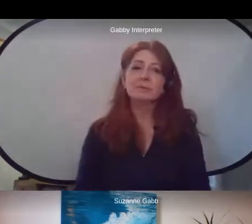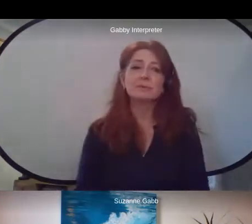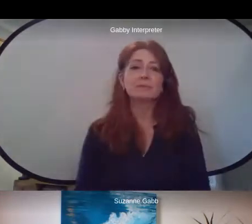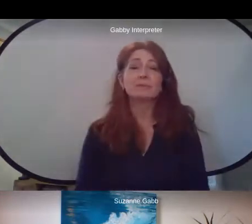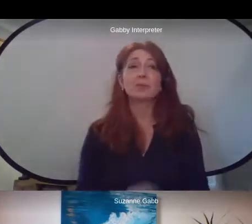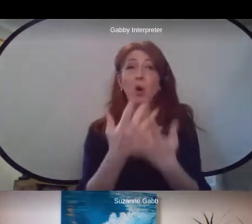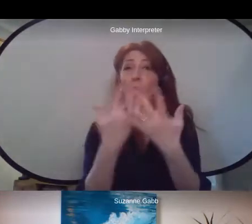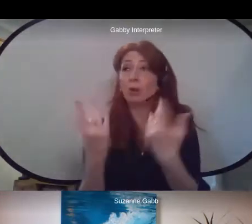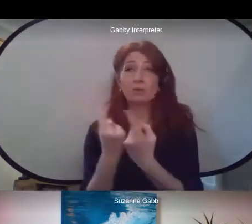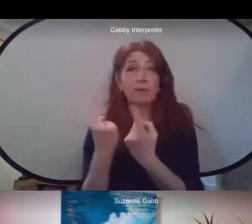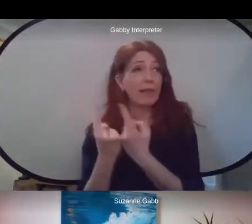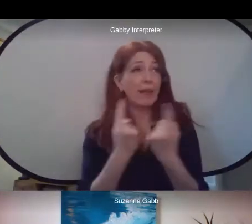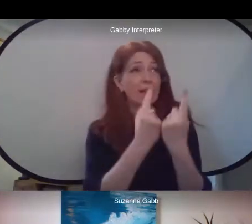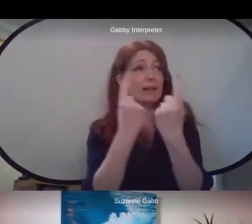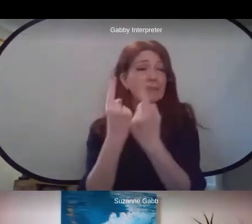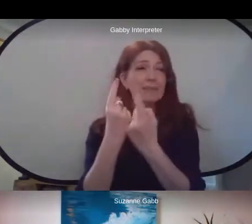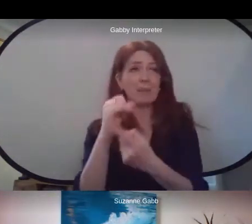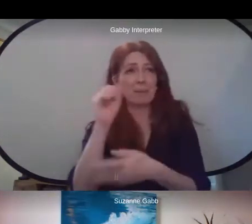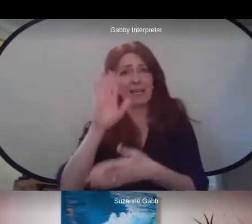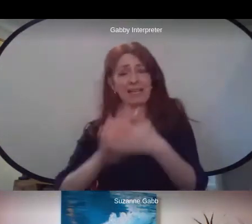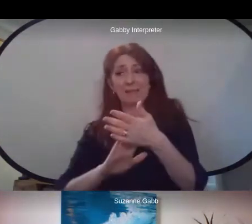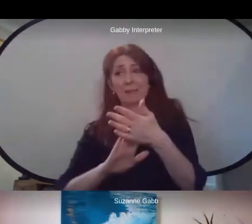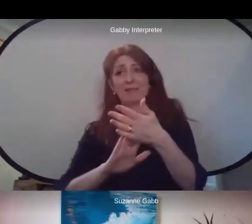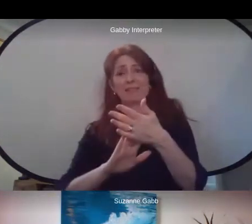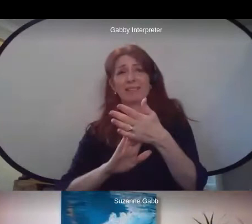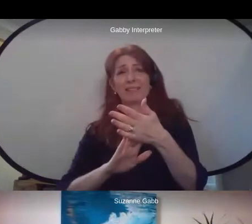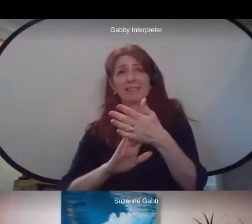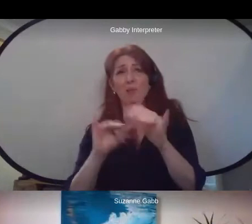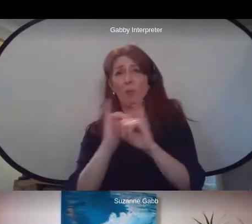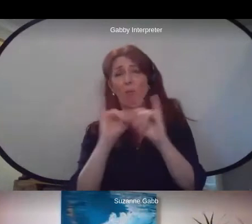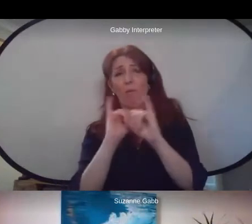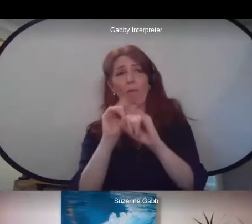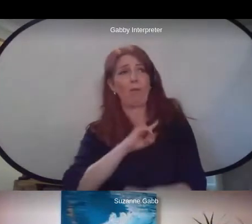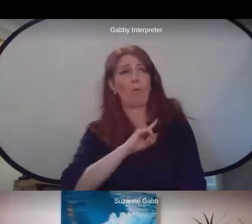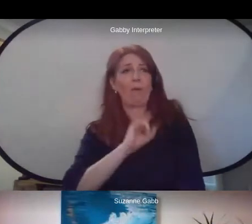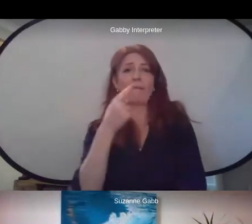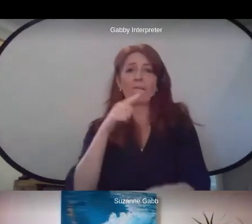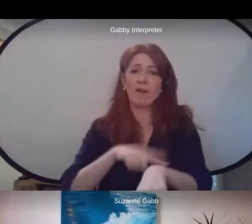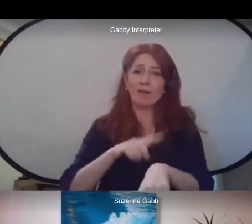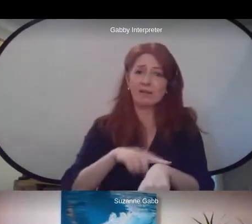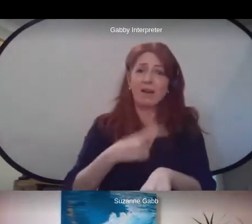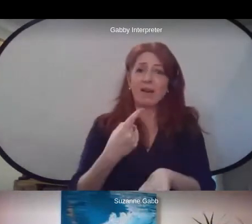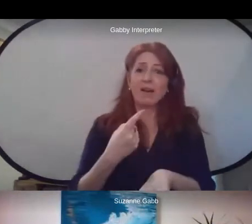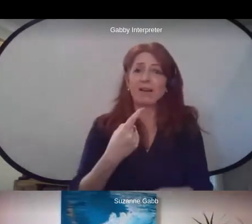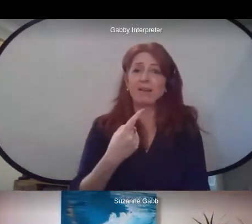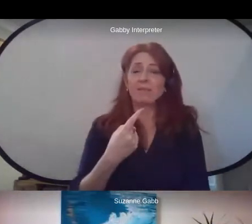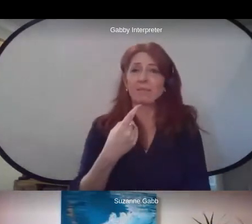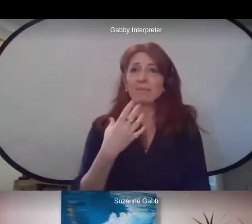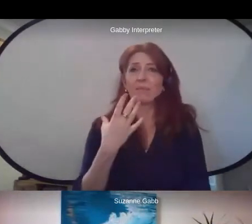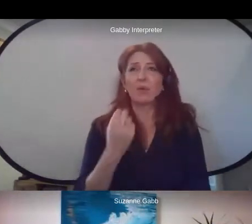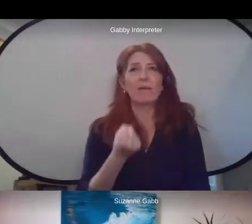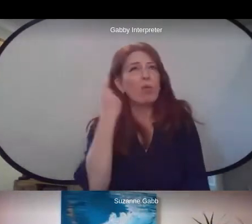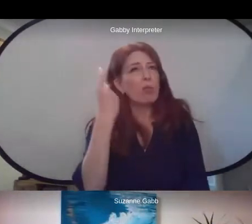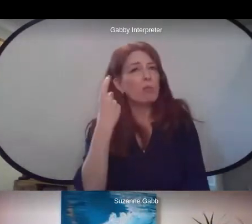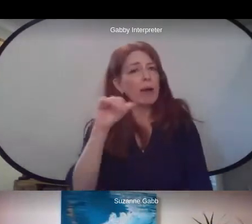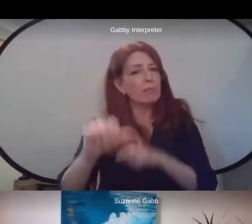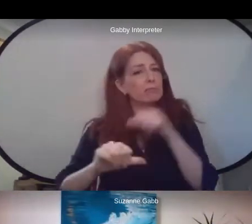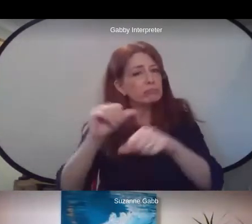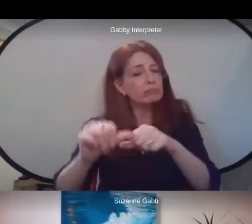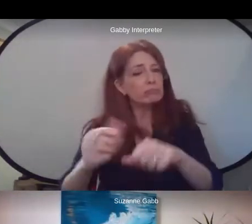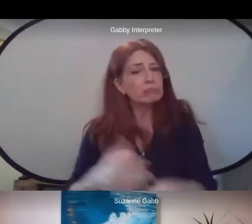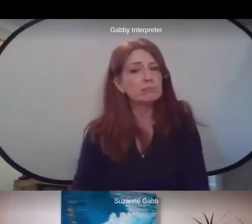people may be having actually quite bad experiences of tech for the first time, because it hasn't necessarily been thought through. And, you